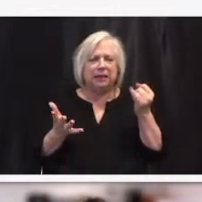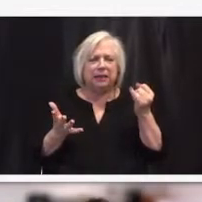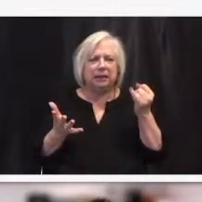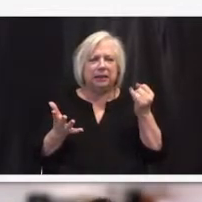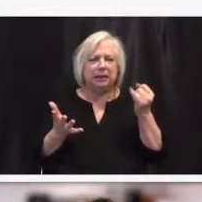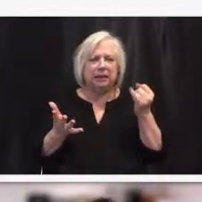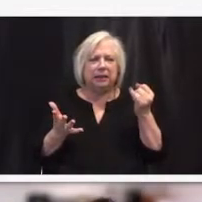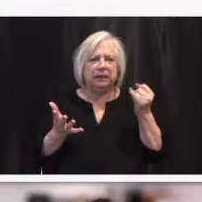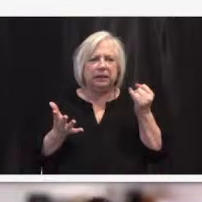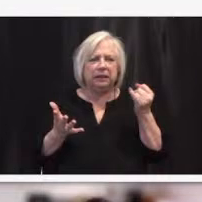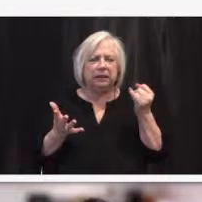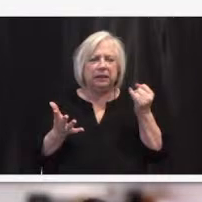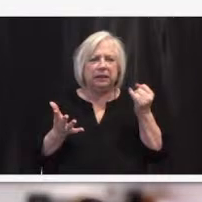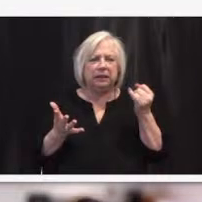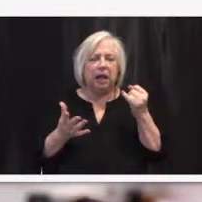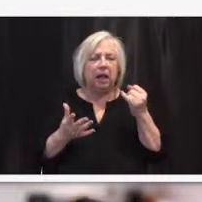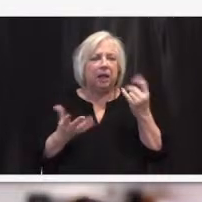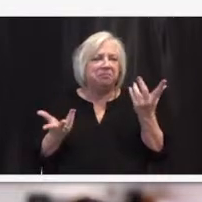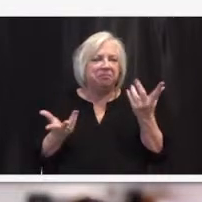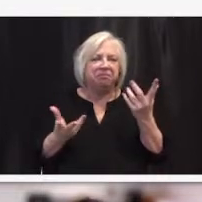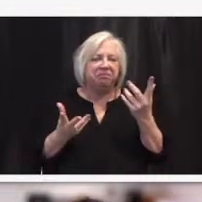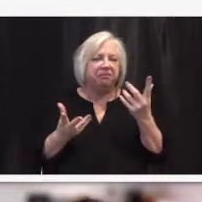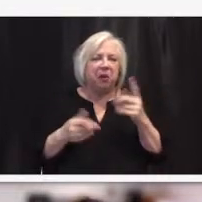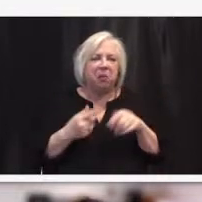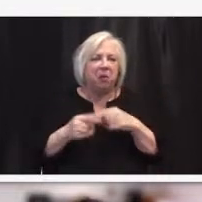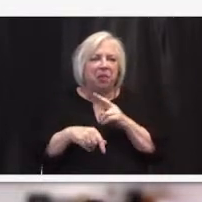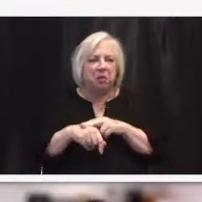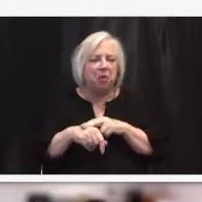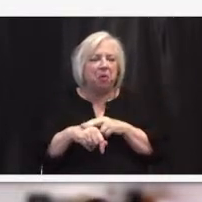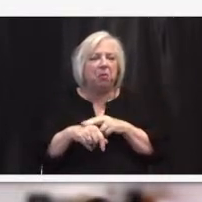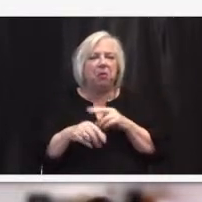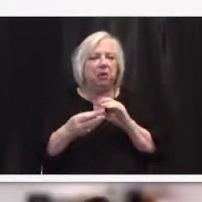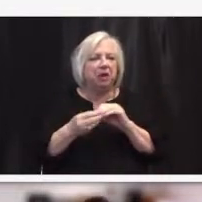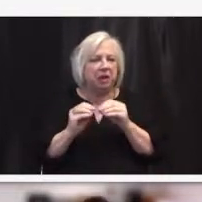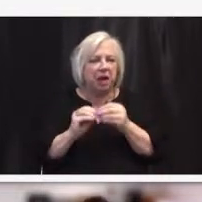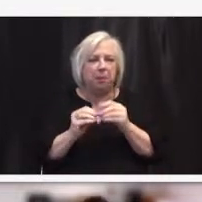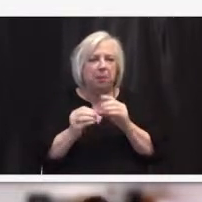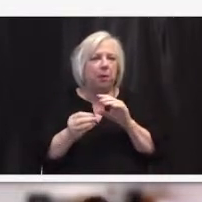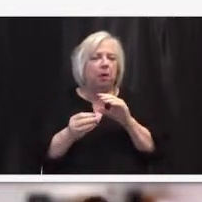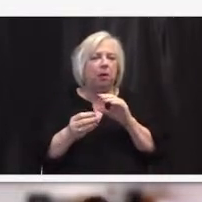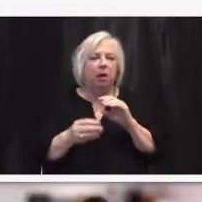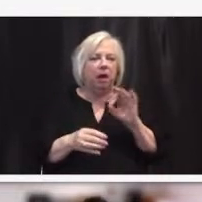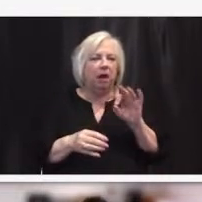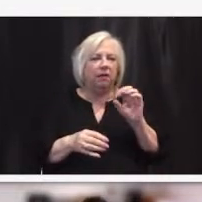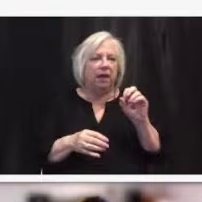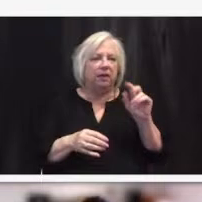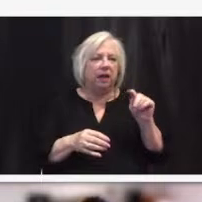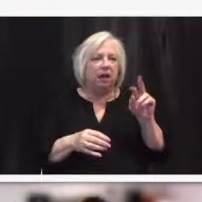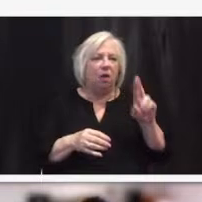what the typical concentration of short-term rentals per neighborhood is?